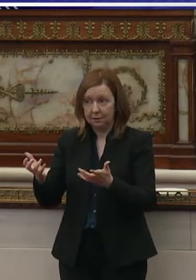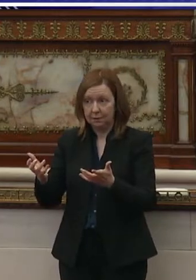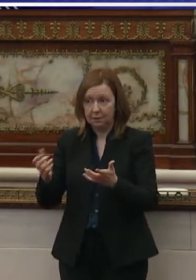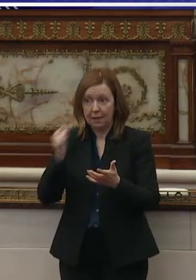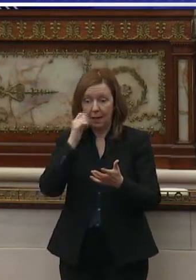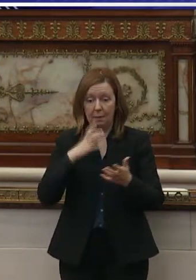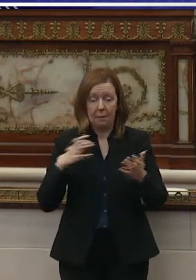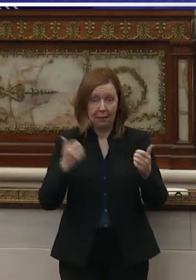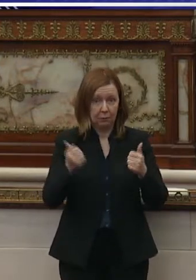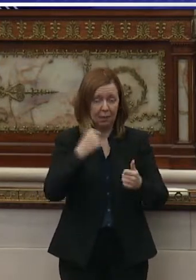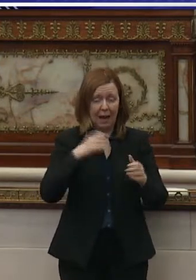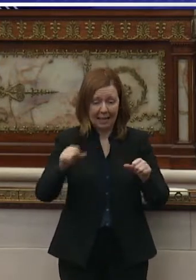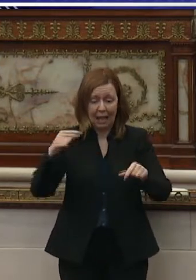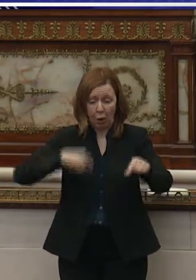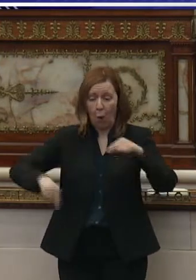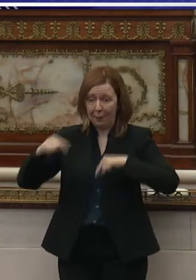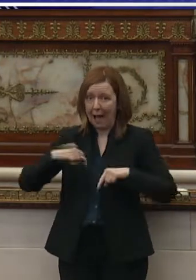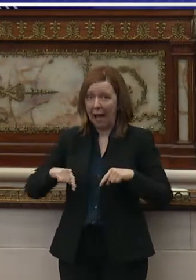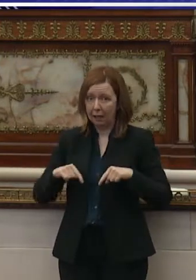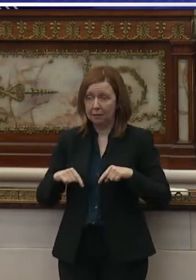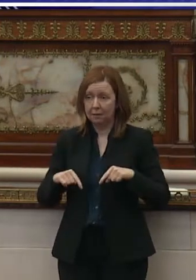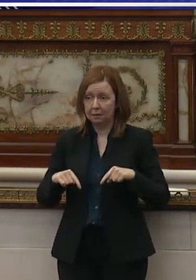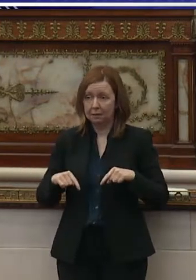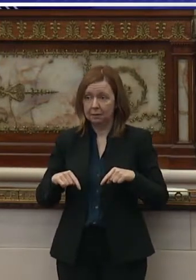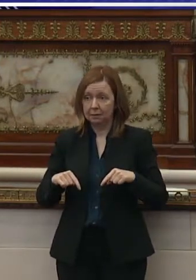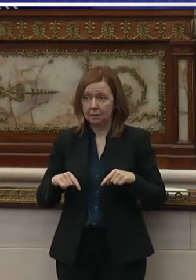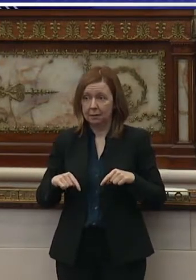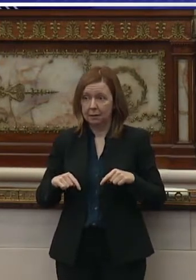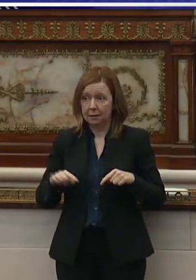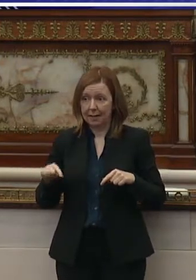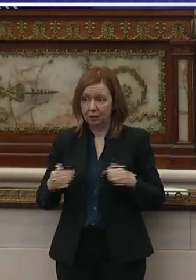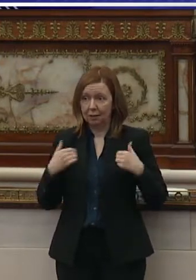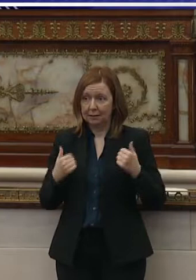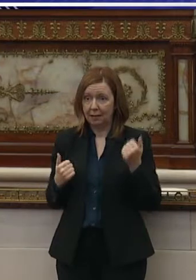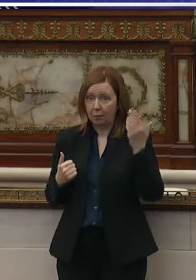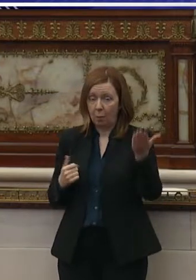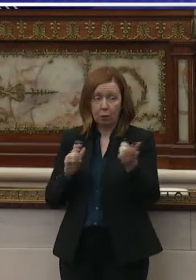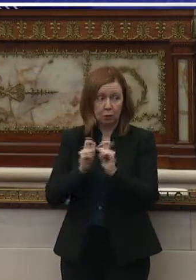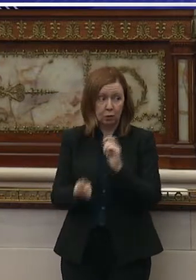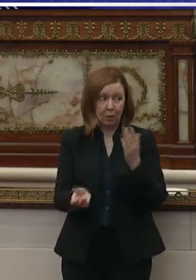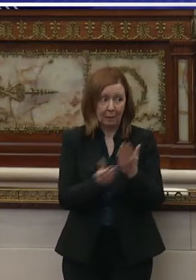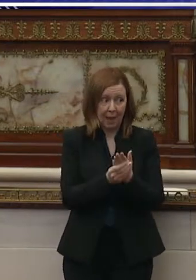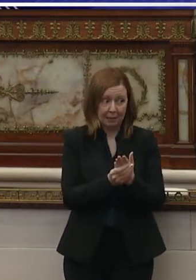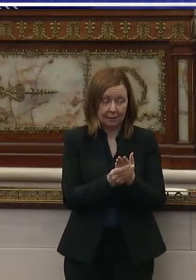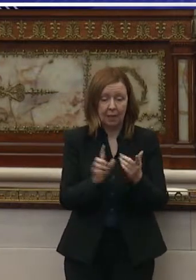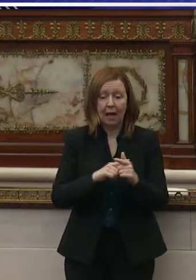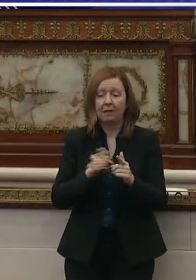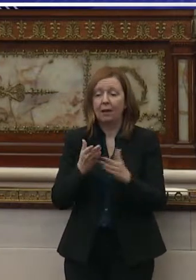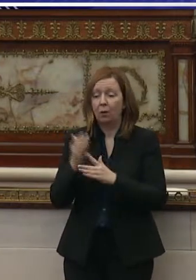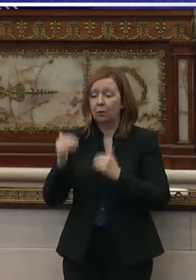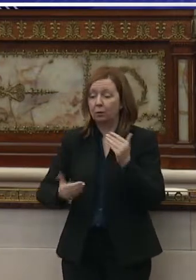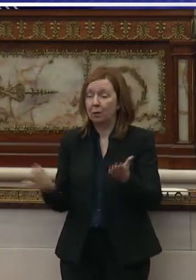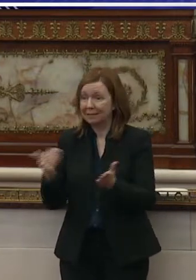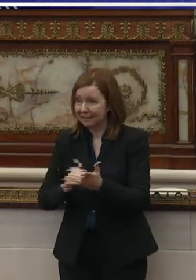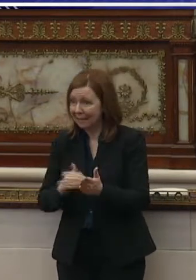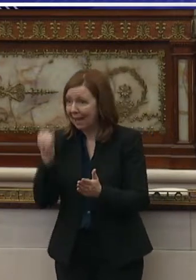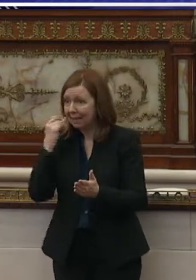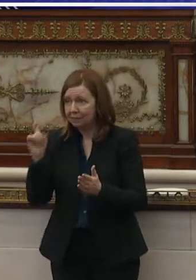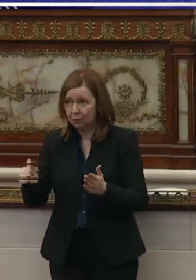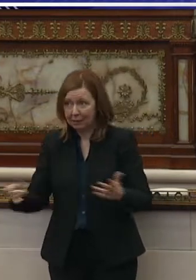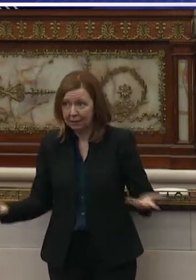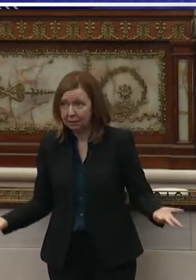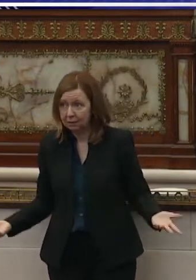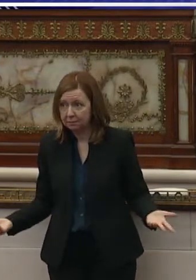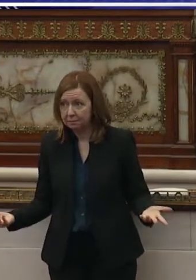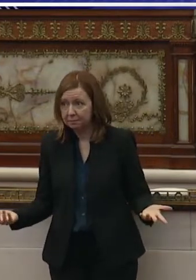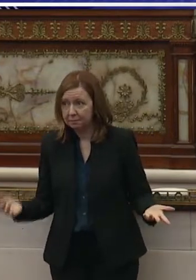Chair, I will go back on just the motion to amend and then go through the process again if that is